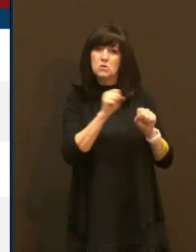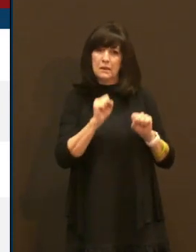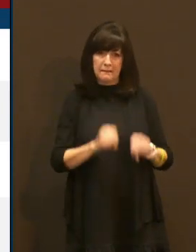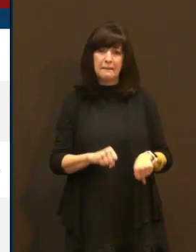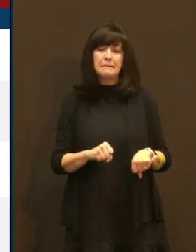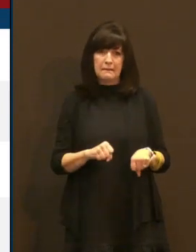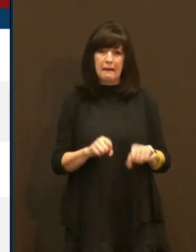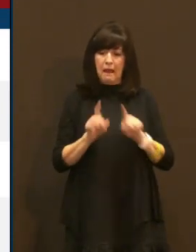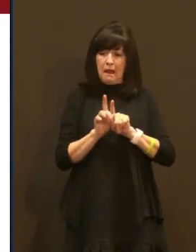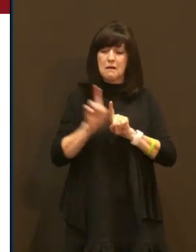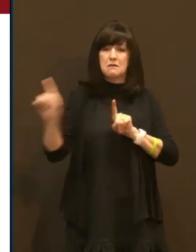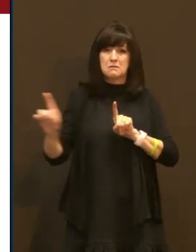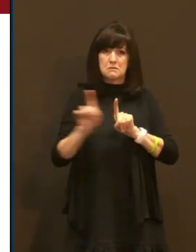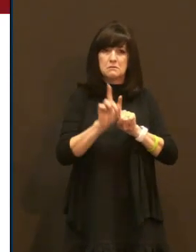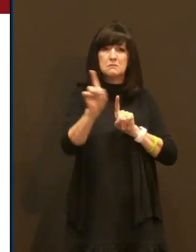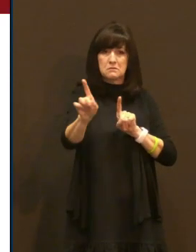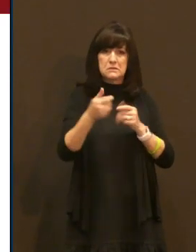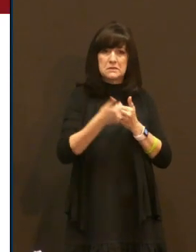distance.